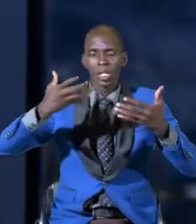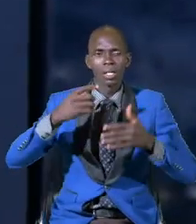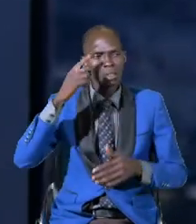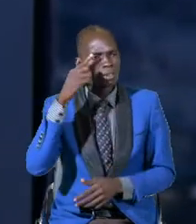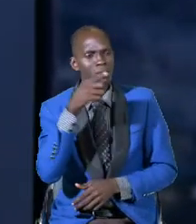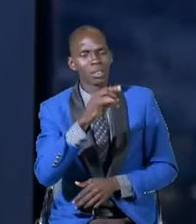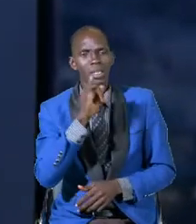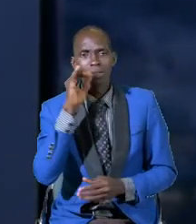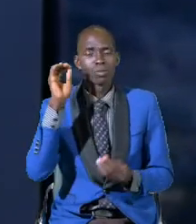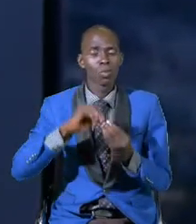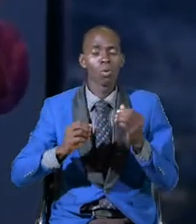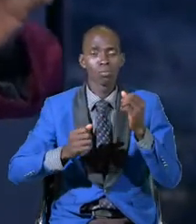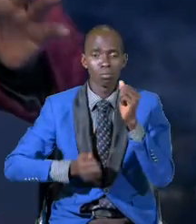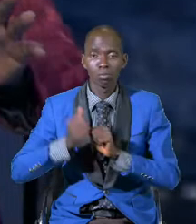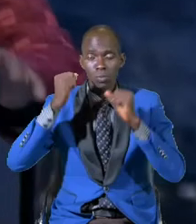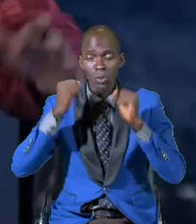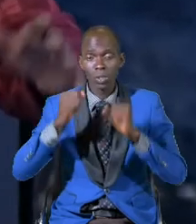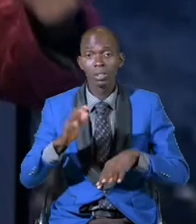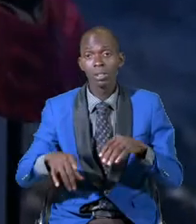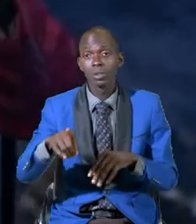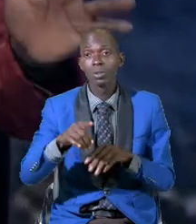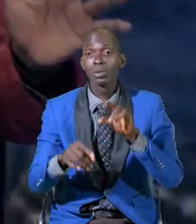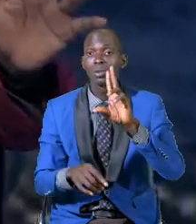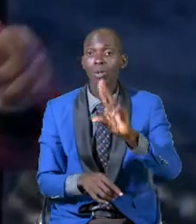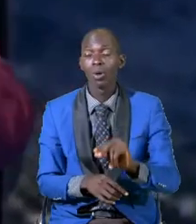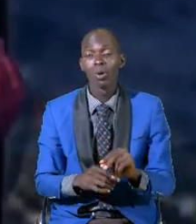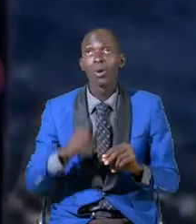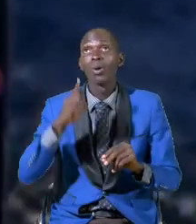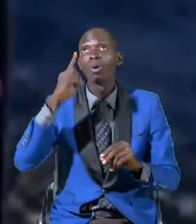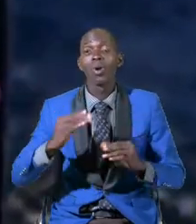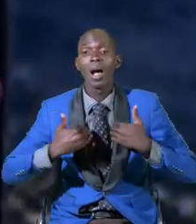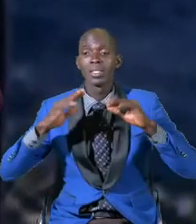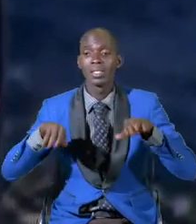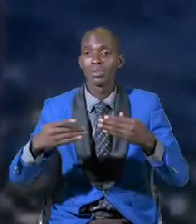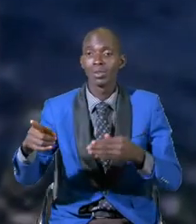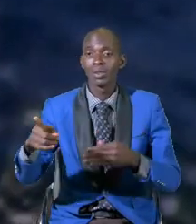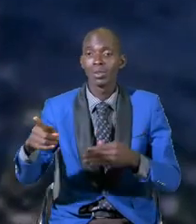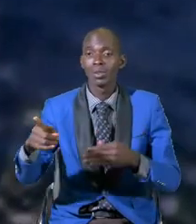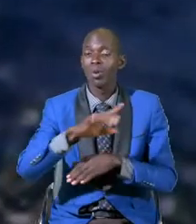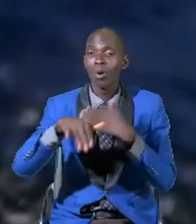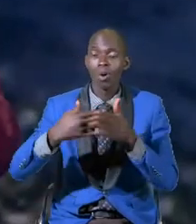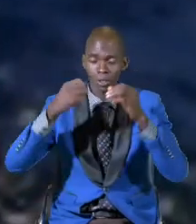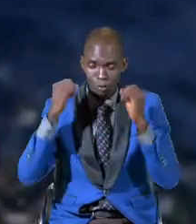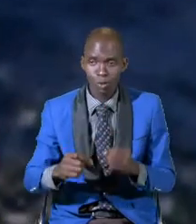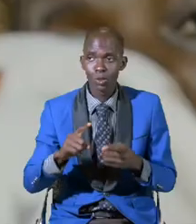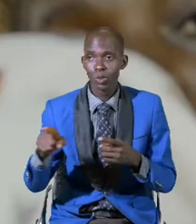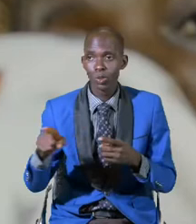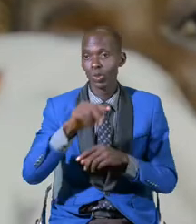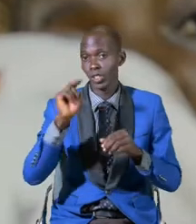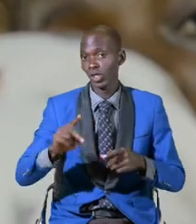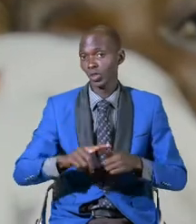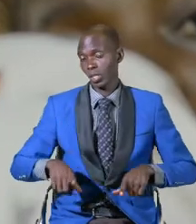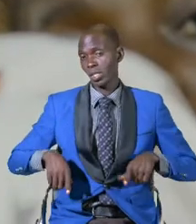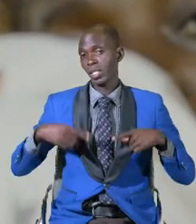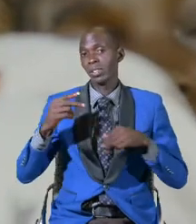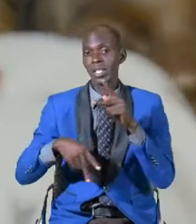are. God has given you all the strength you need to live the life he called you to live. I